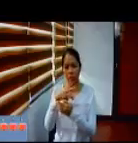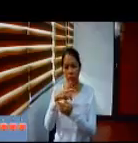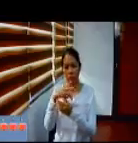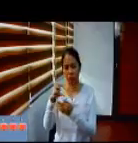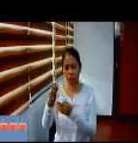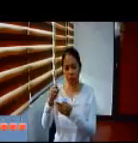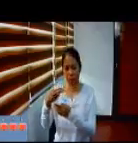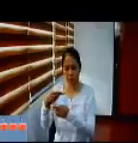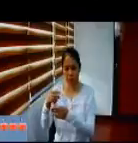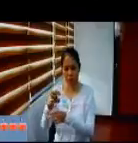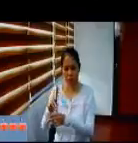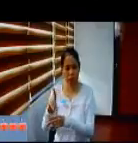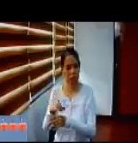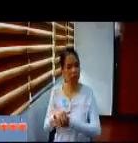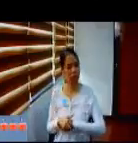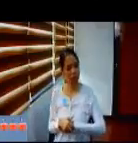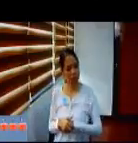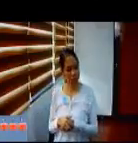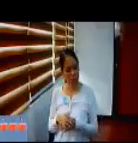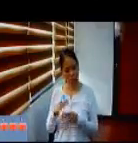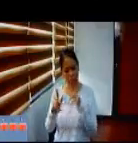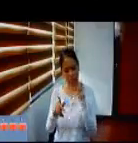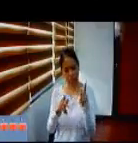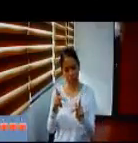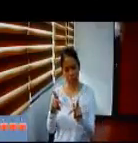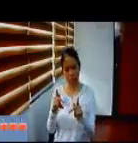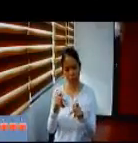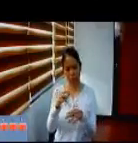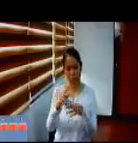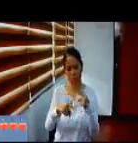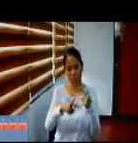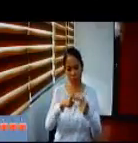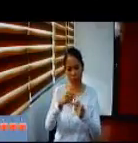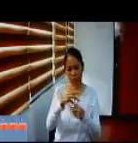people, the general population, therefore, Your Honors,